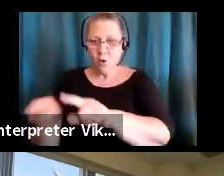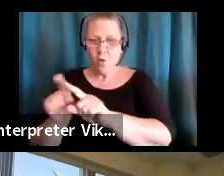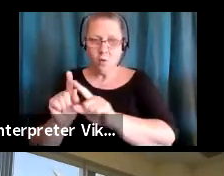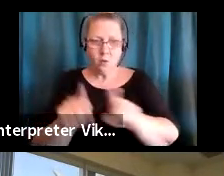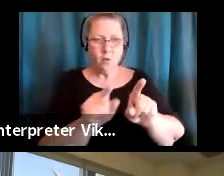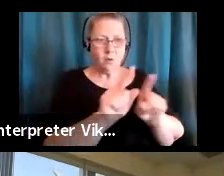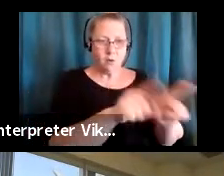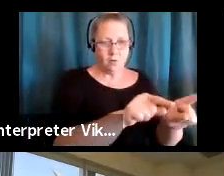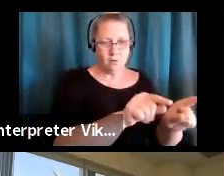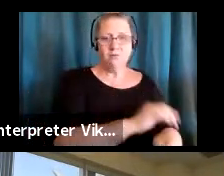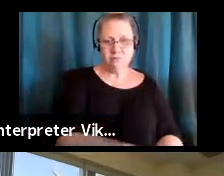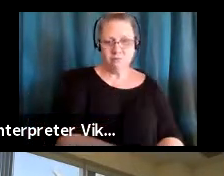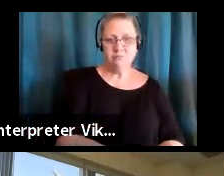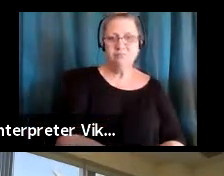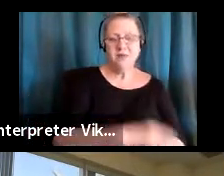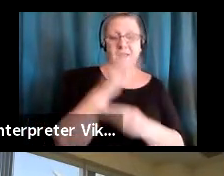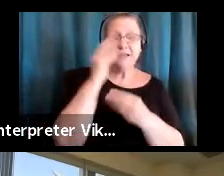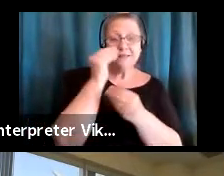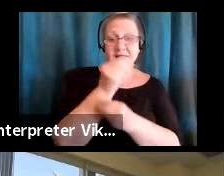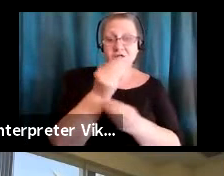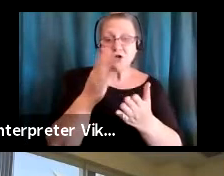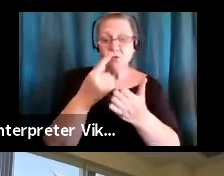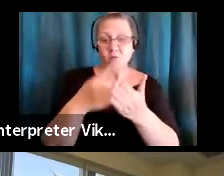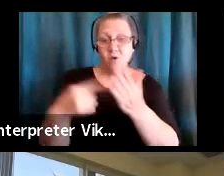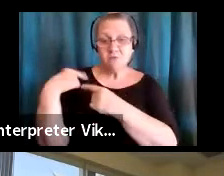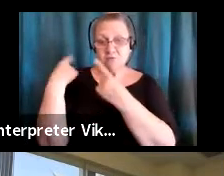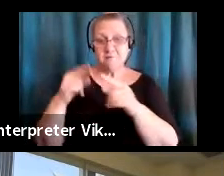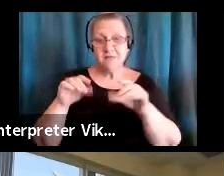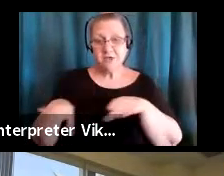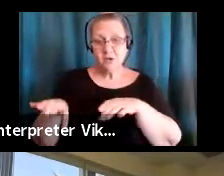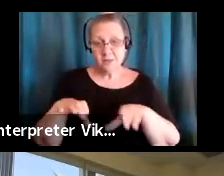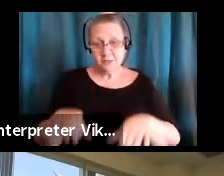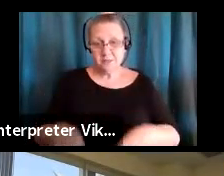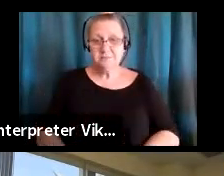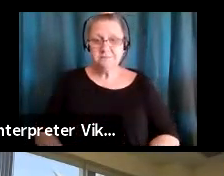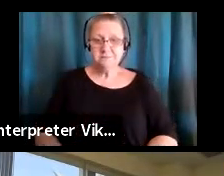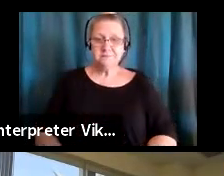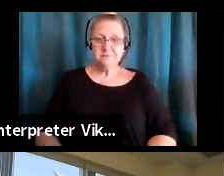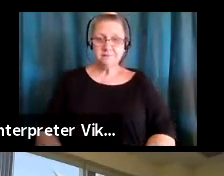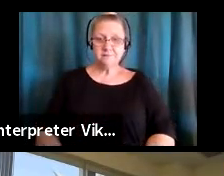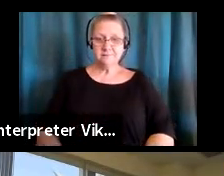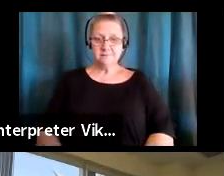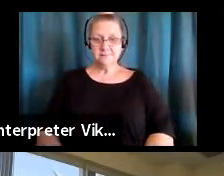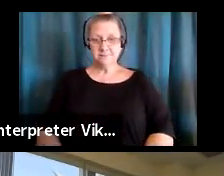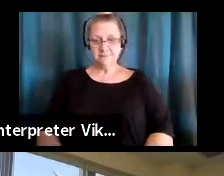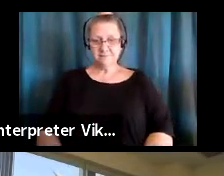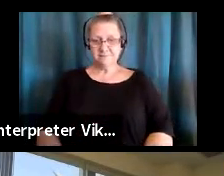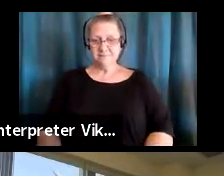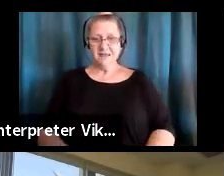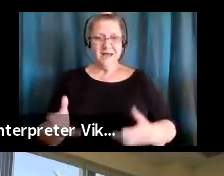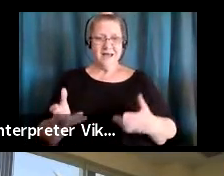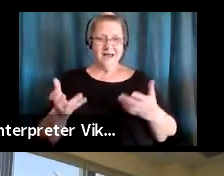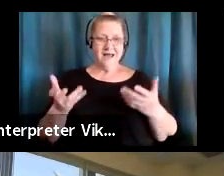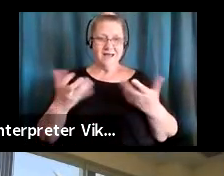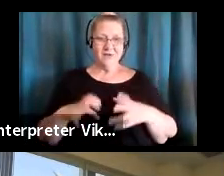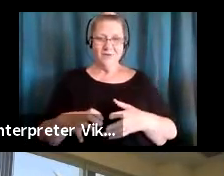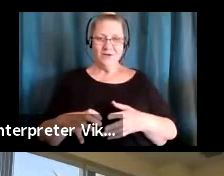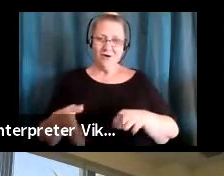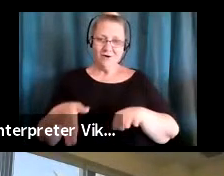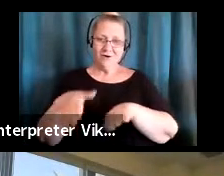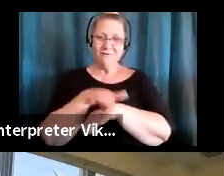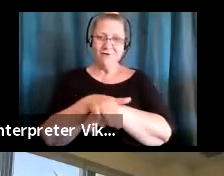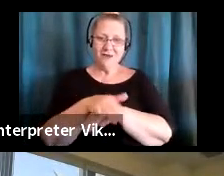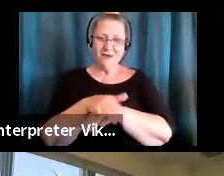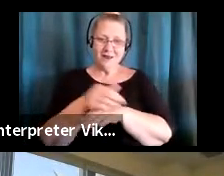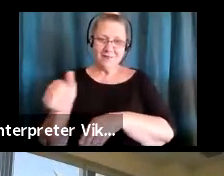working on and what we're doing. First and foremost, and I don't want to take away my next colleague's thunder because she's going to talk to you a lot about dashboards,